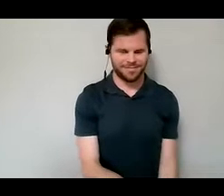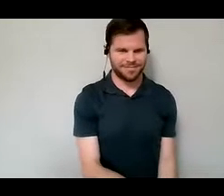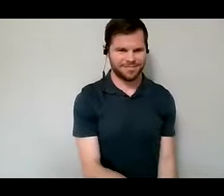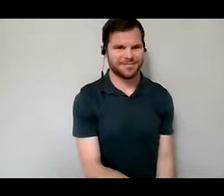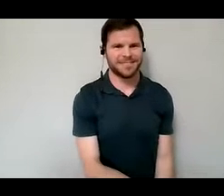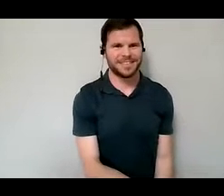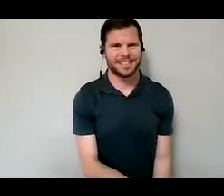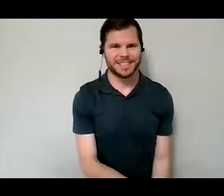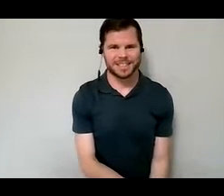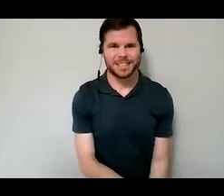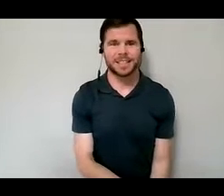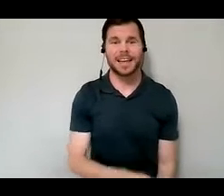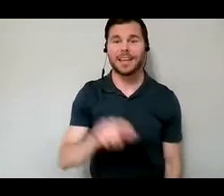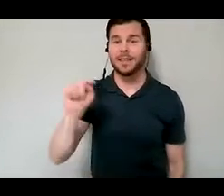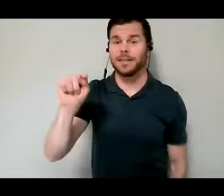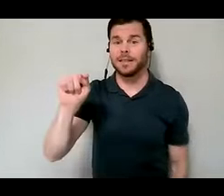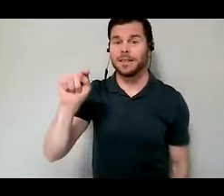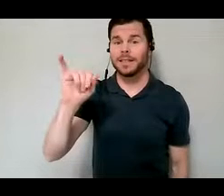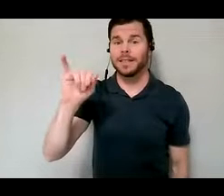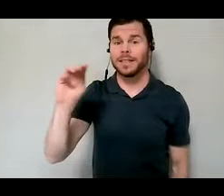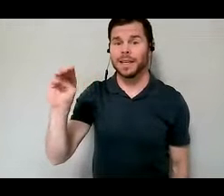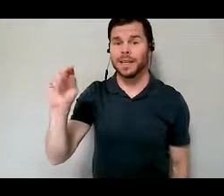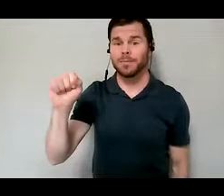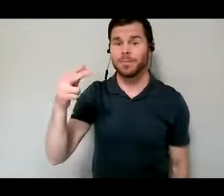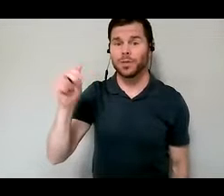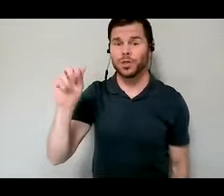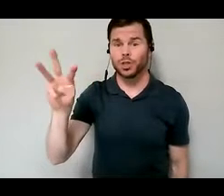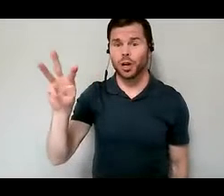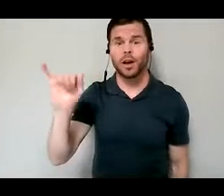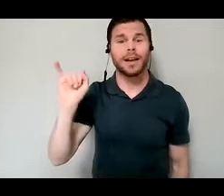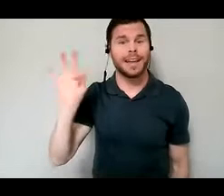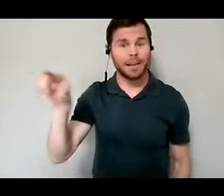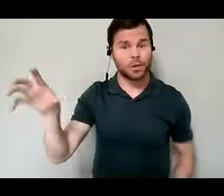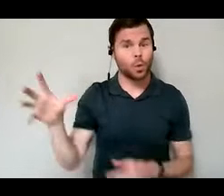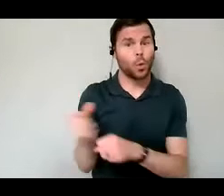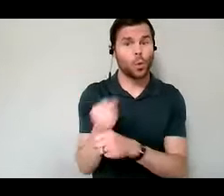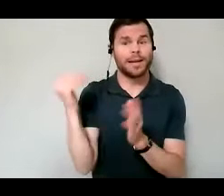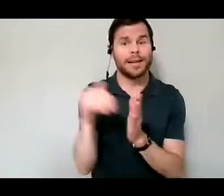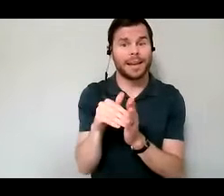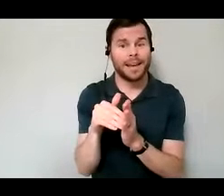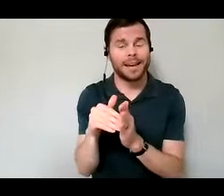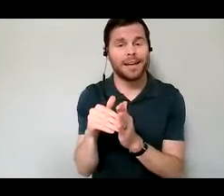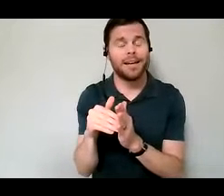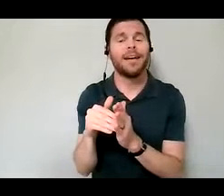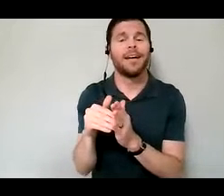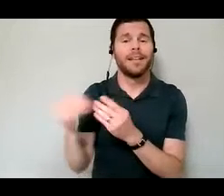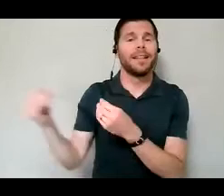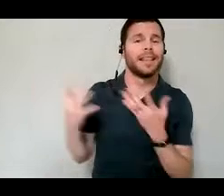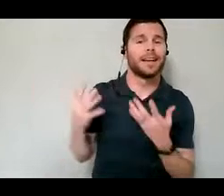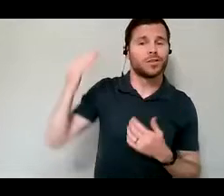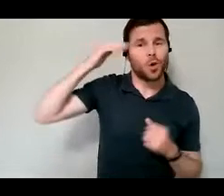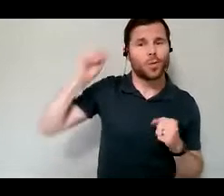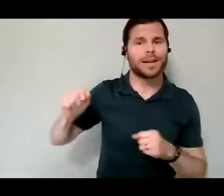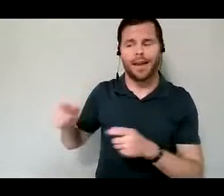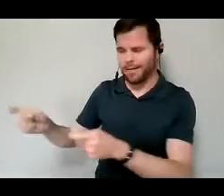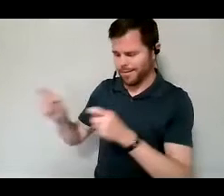And Tim Shaw, if you win again, why don't you go ahead and let me know so we can use it together, the gift, whatever